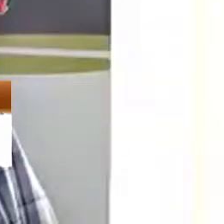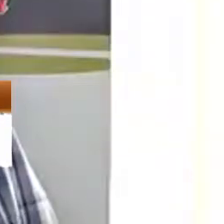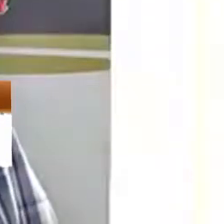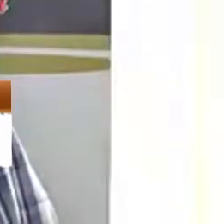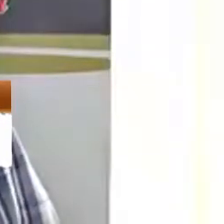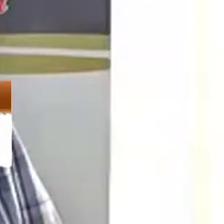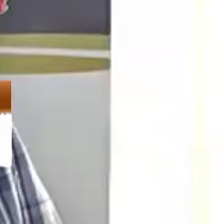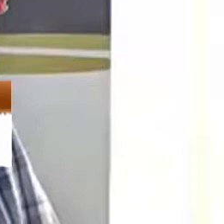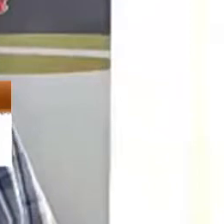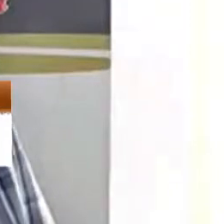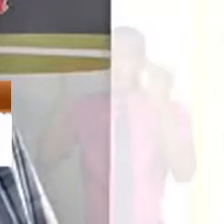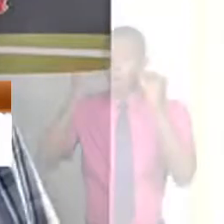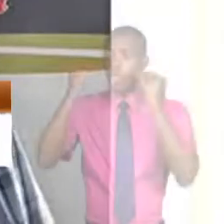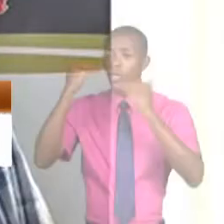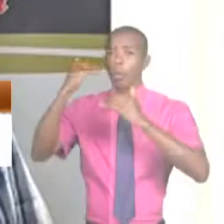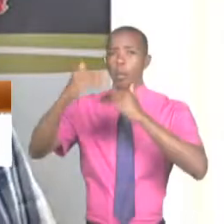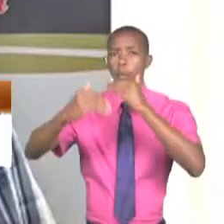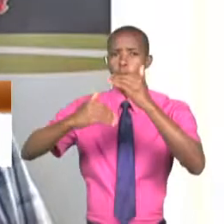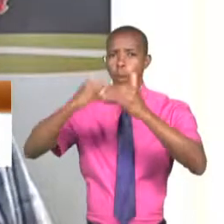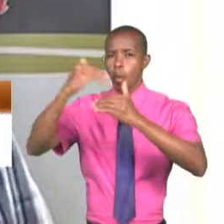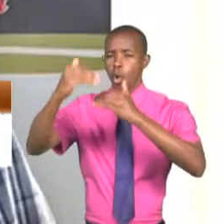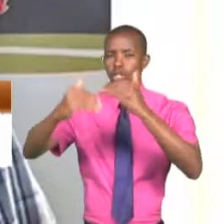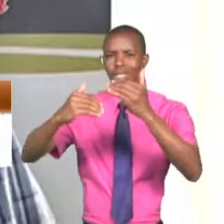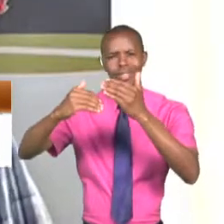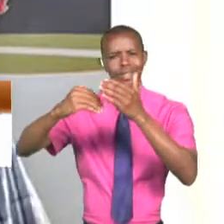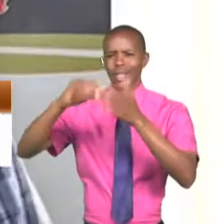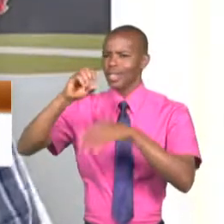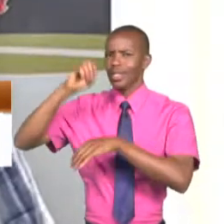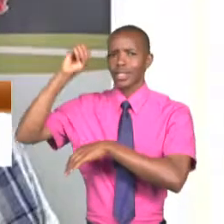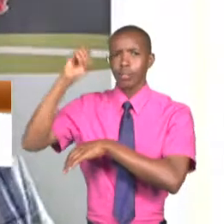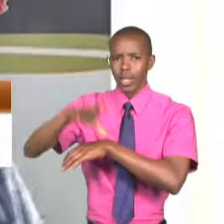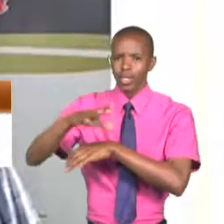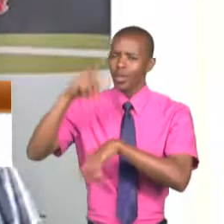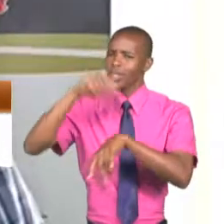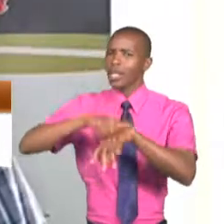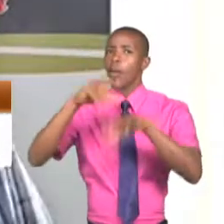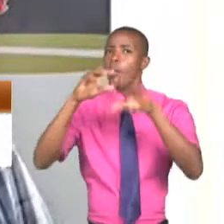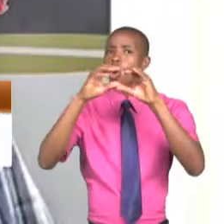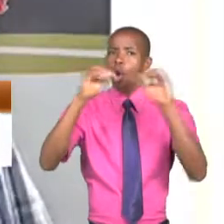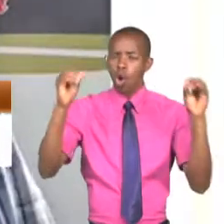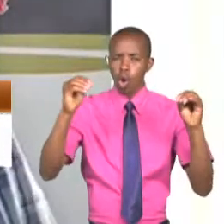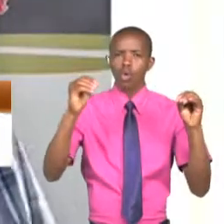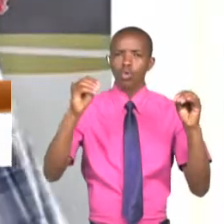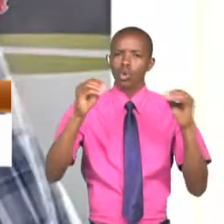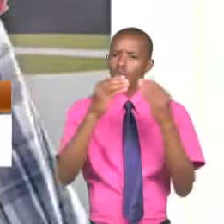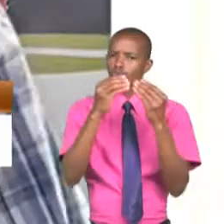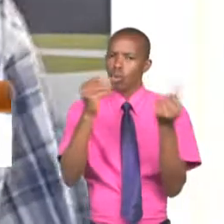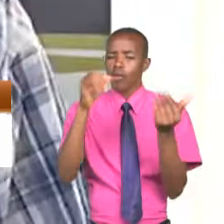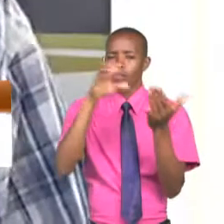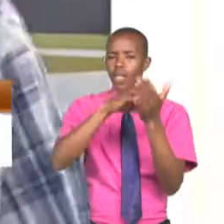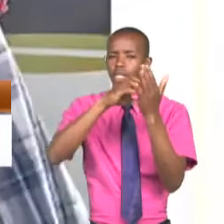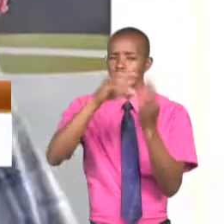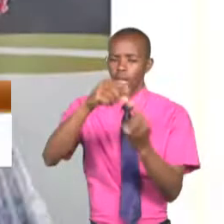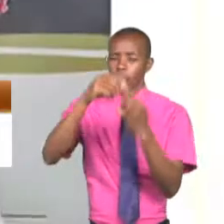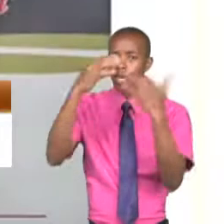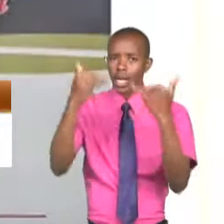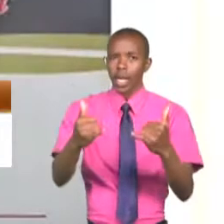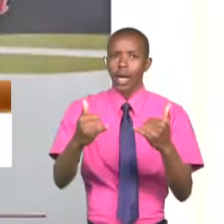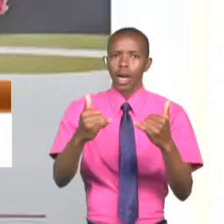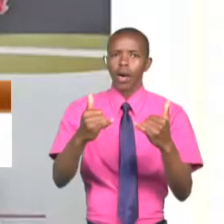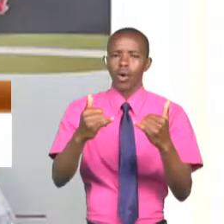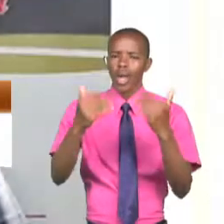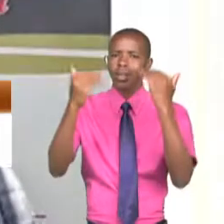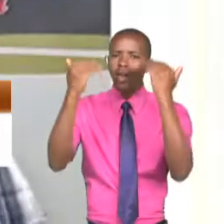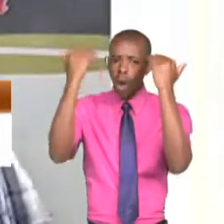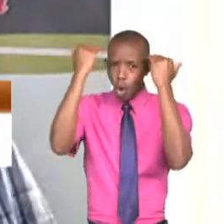The court process is more costly and it takes too long to have matters resolved, especially now that we have backlog of